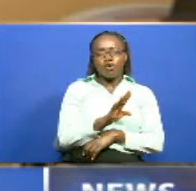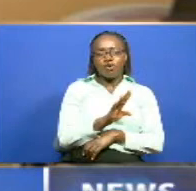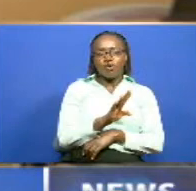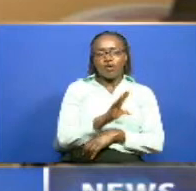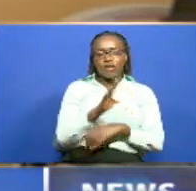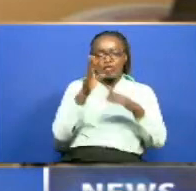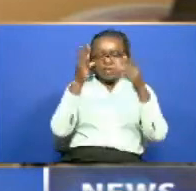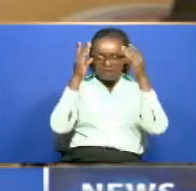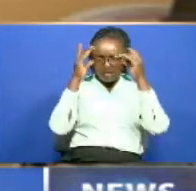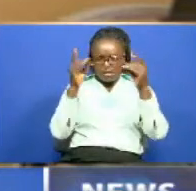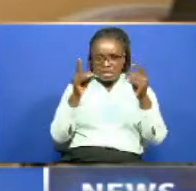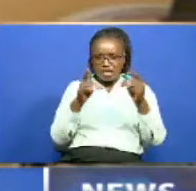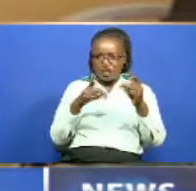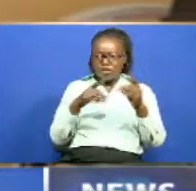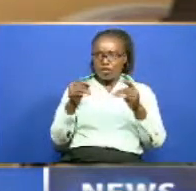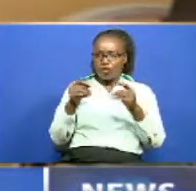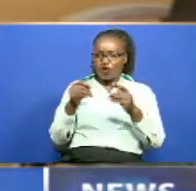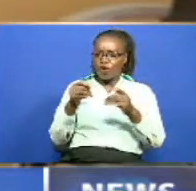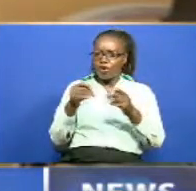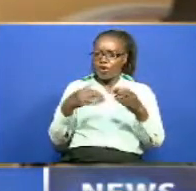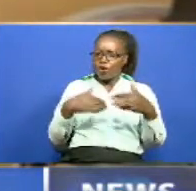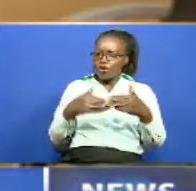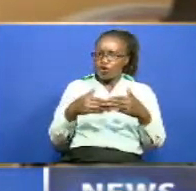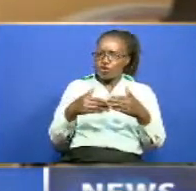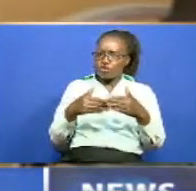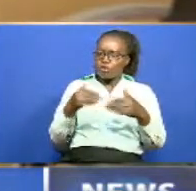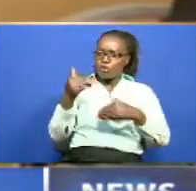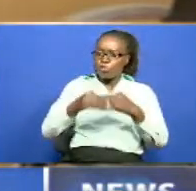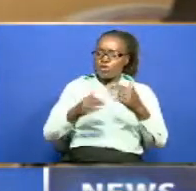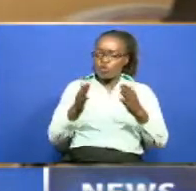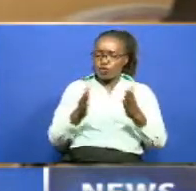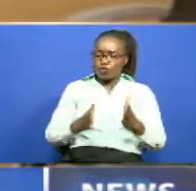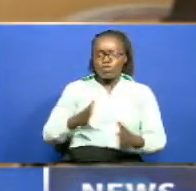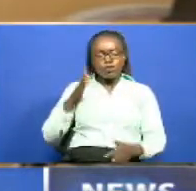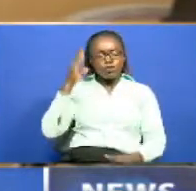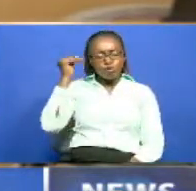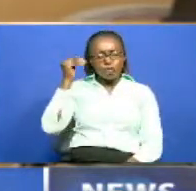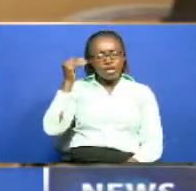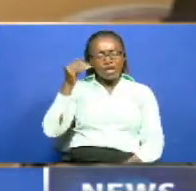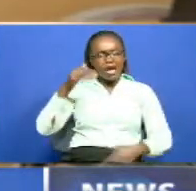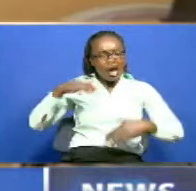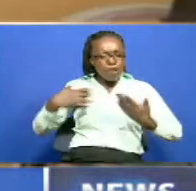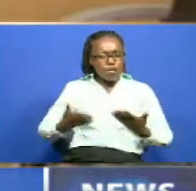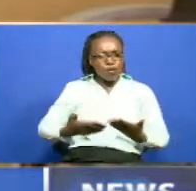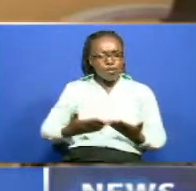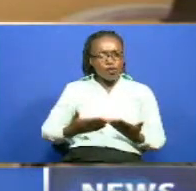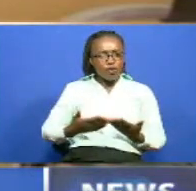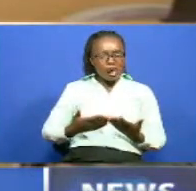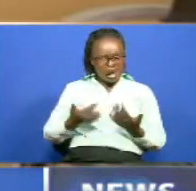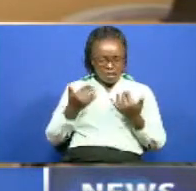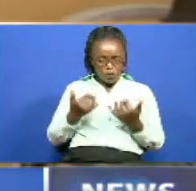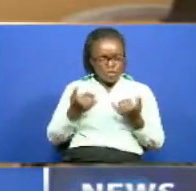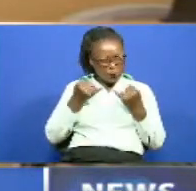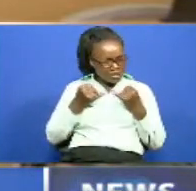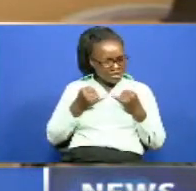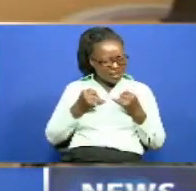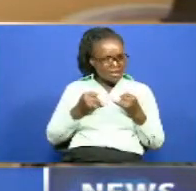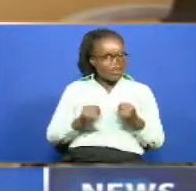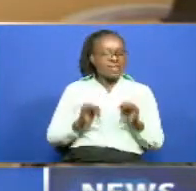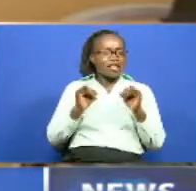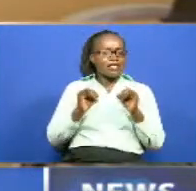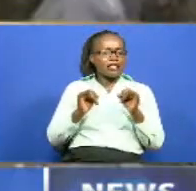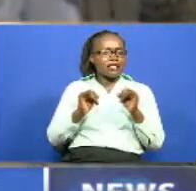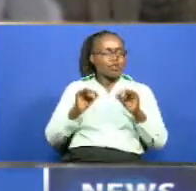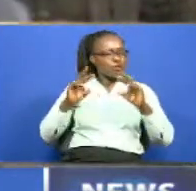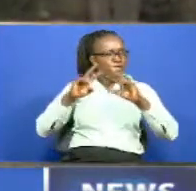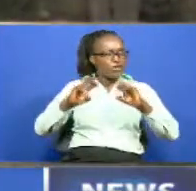kwenda upande ule kwa karibu na mpaka yetu na Somalia Haji. Ni jambo ambalo mpaka saa hii sisi tunajaribu, inaendelea